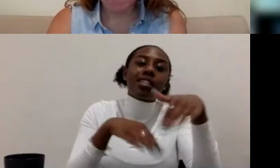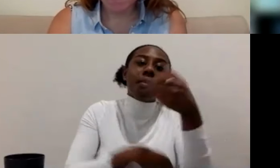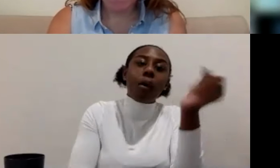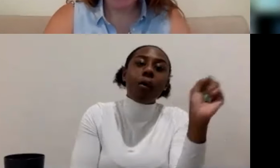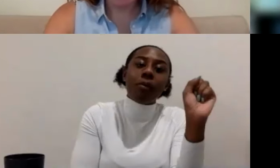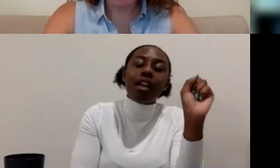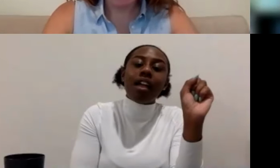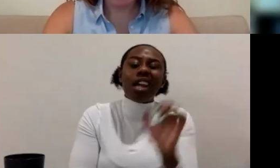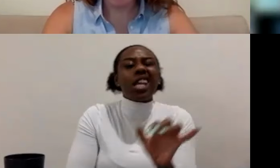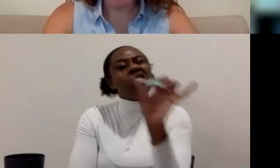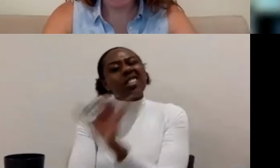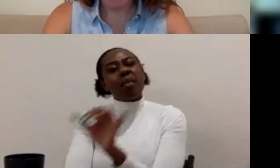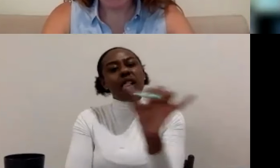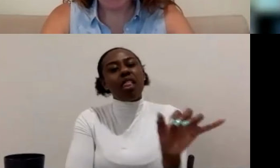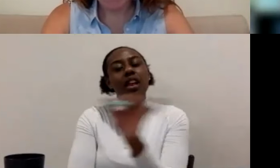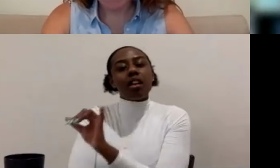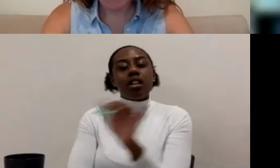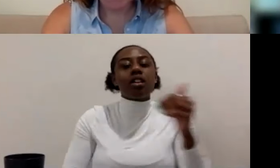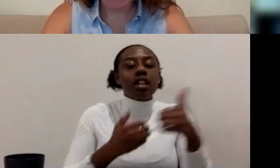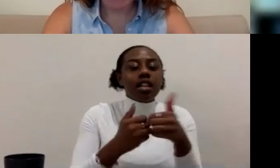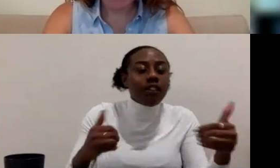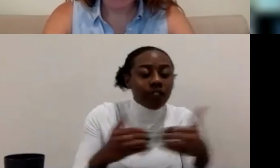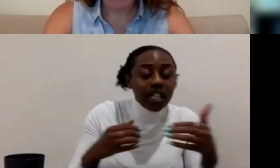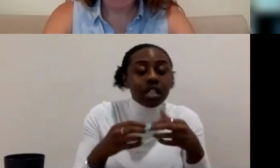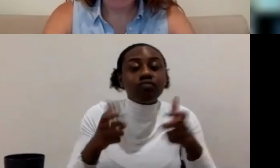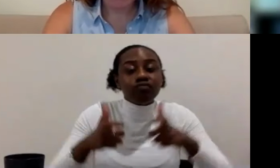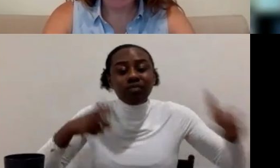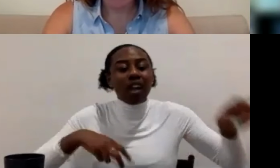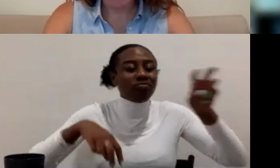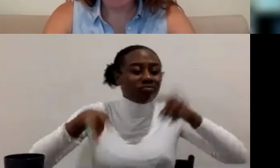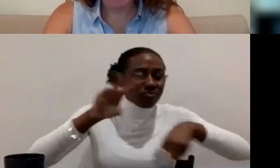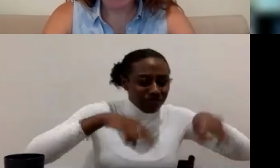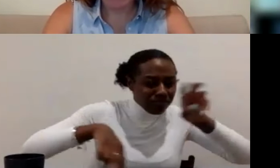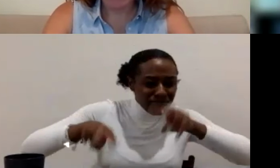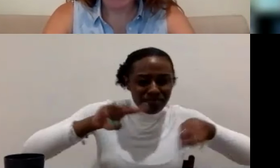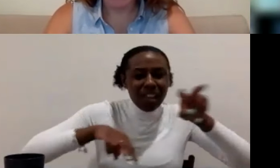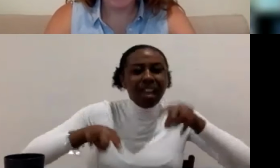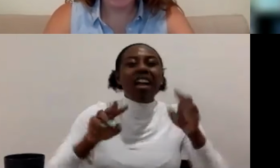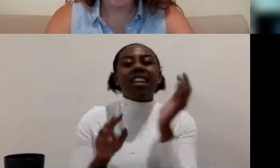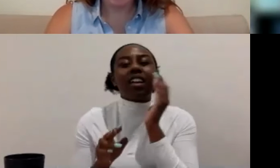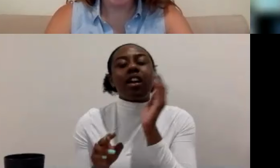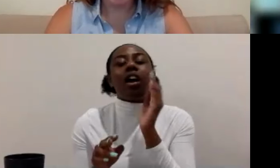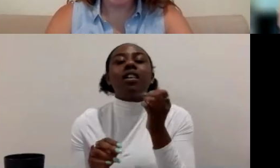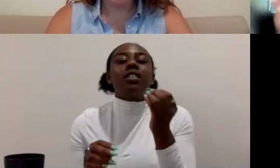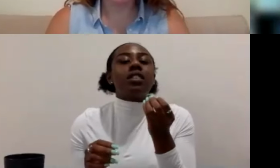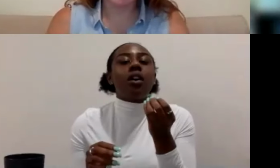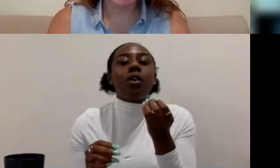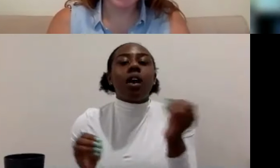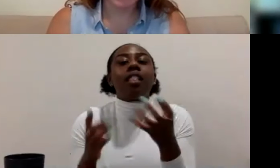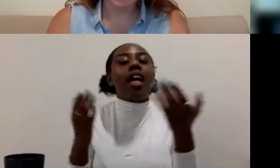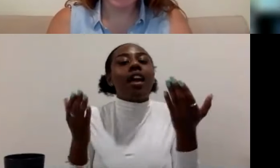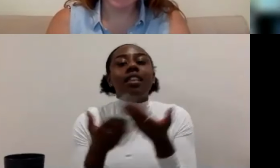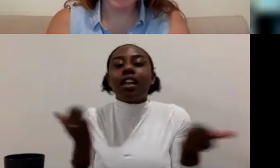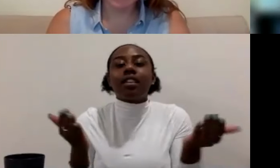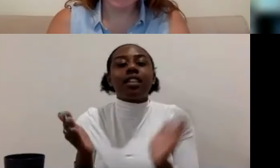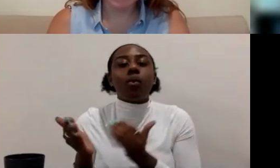sowing division and distrust, mass surveillance, really keeping tabs on folks. So a lot of stuff that we discussed in the